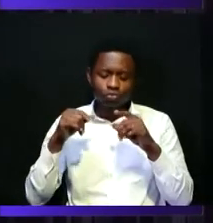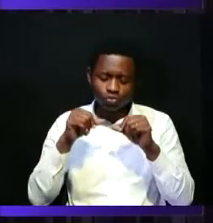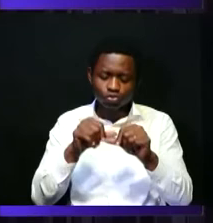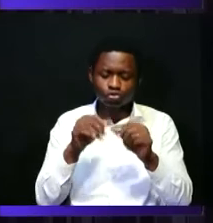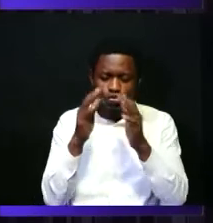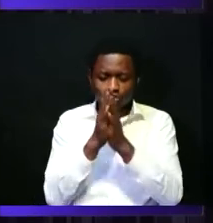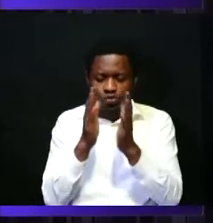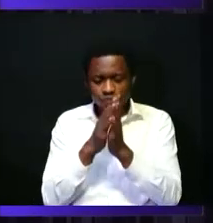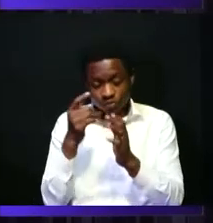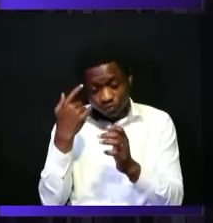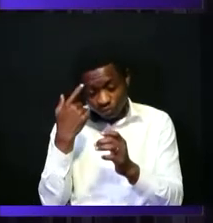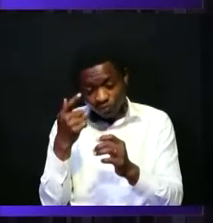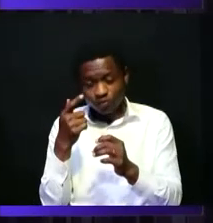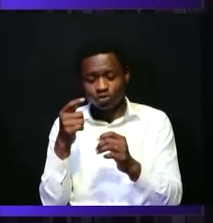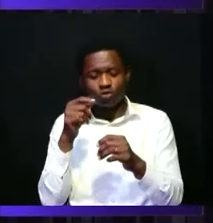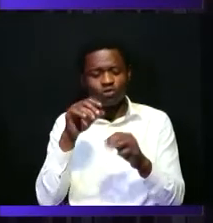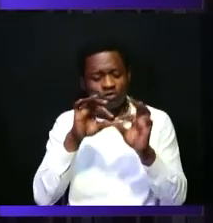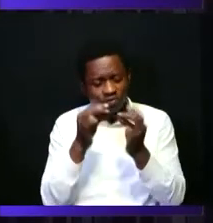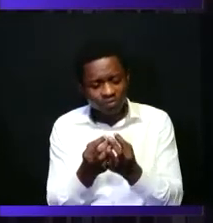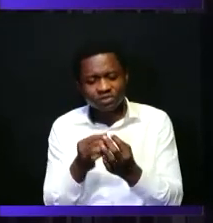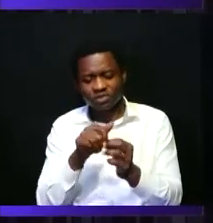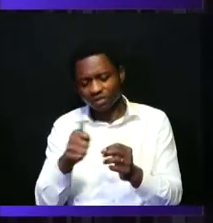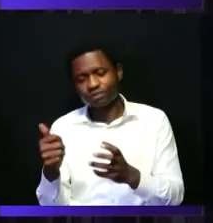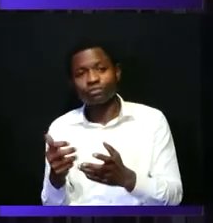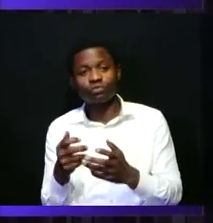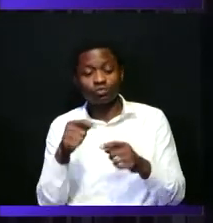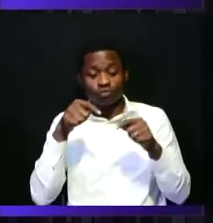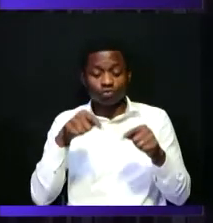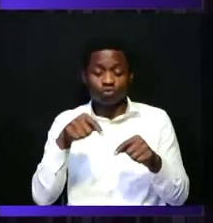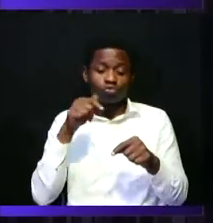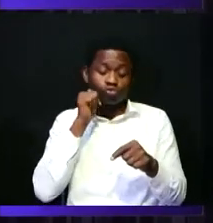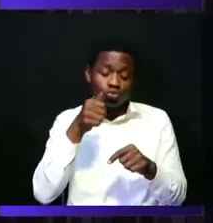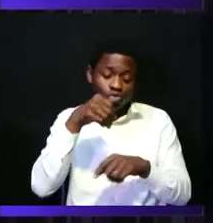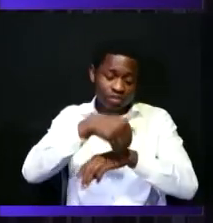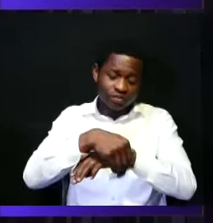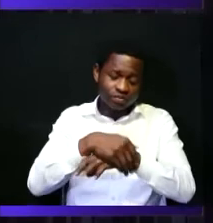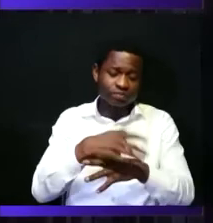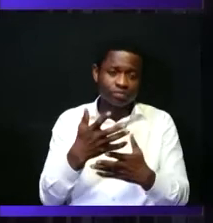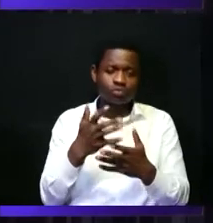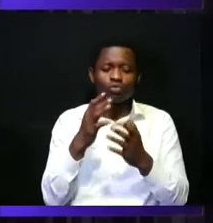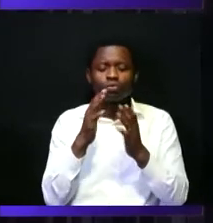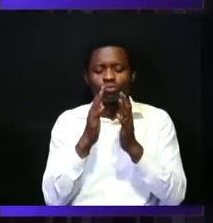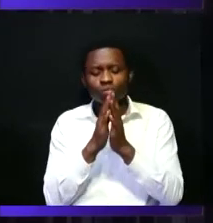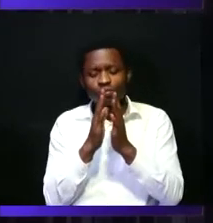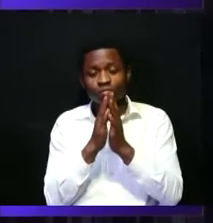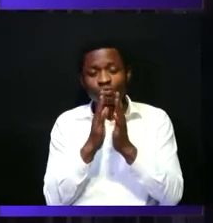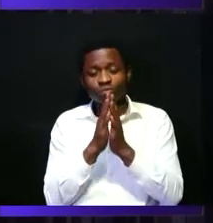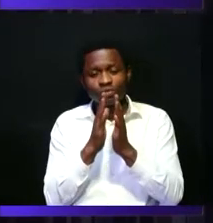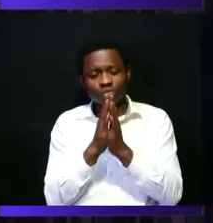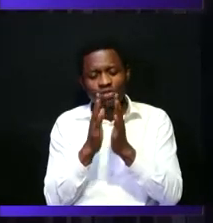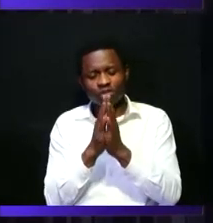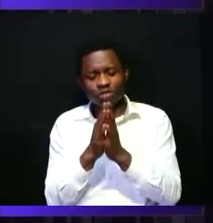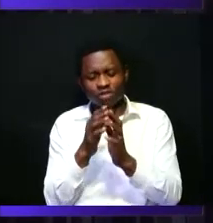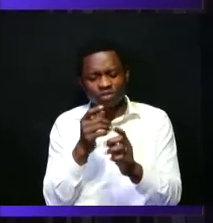here for Raw Goes Live. And we'll be praying for families from 10:30 p.m. to